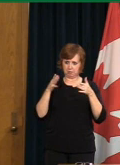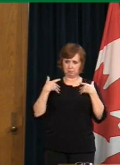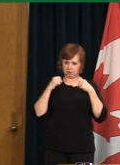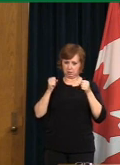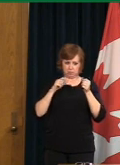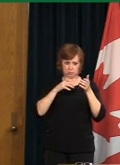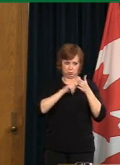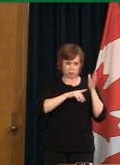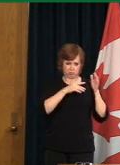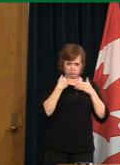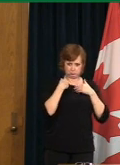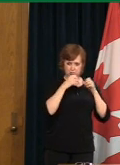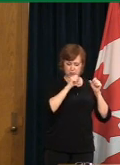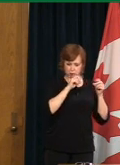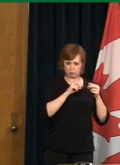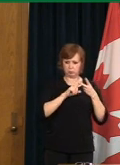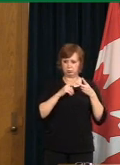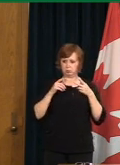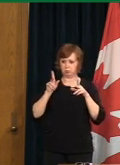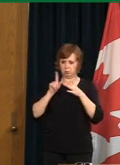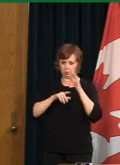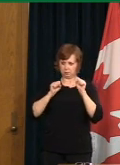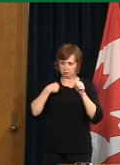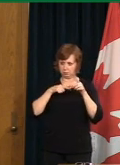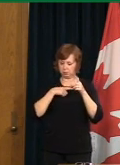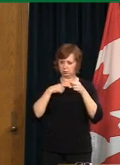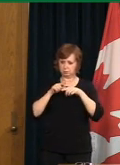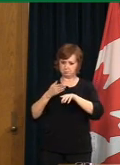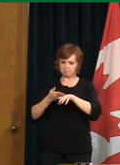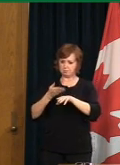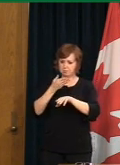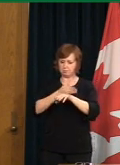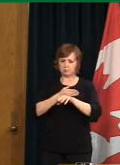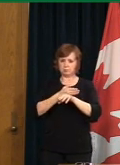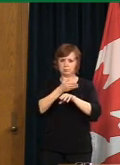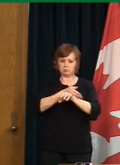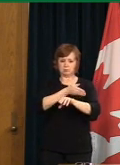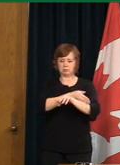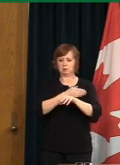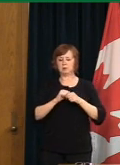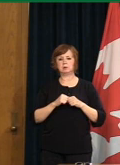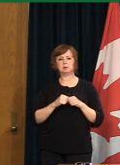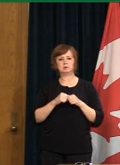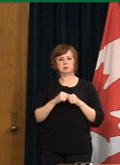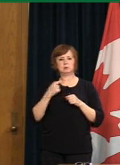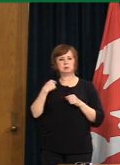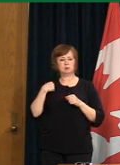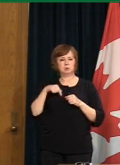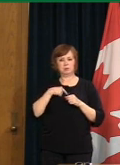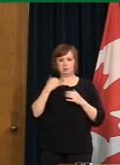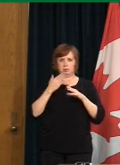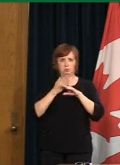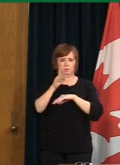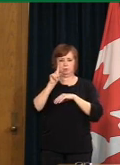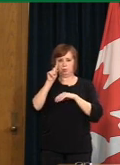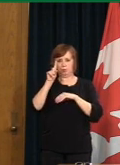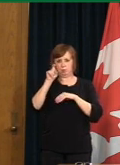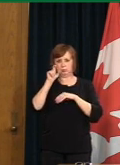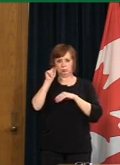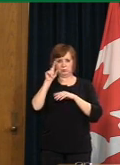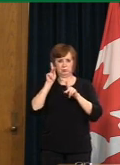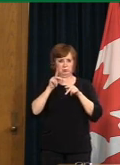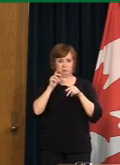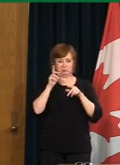Saskatchewan guidelines or through public health orders. So that, since we have been above that 120 cases a day now for, 3